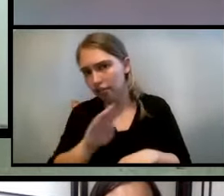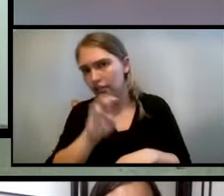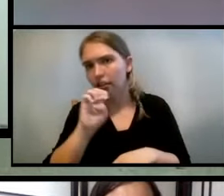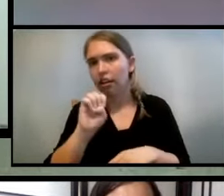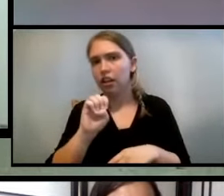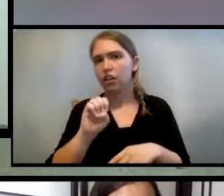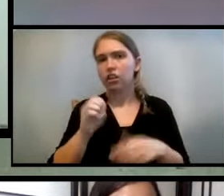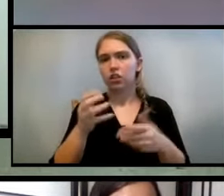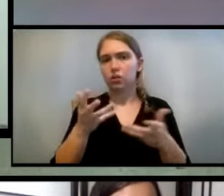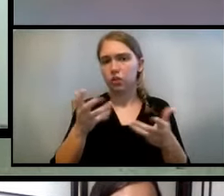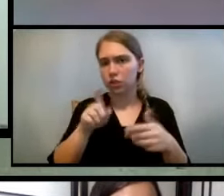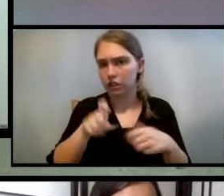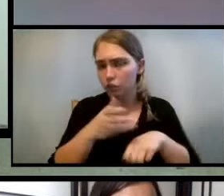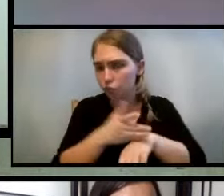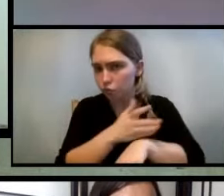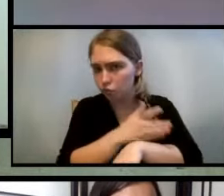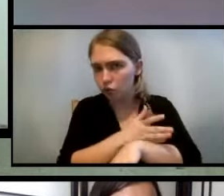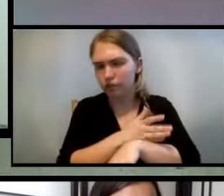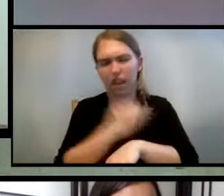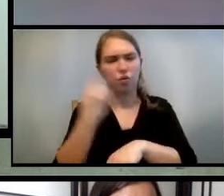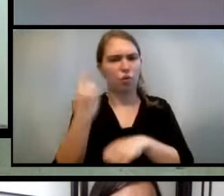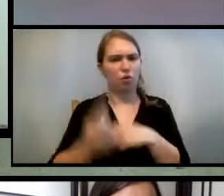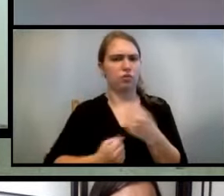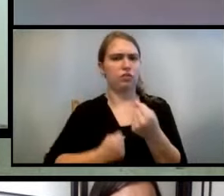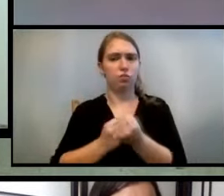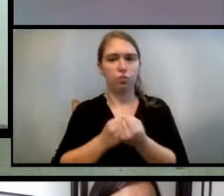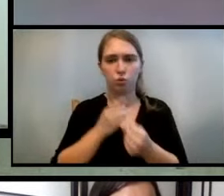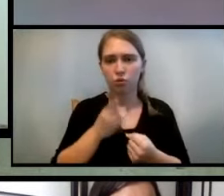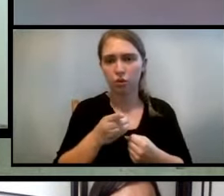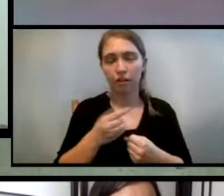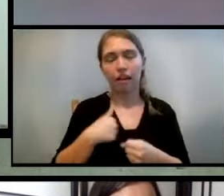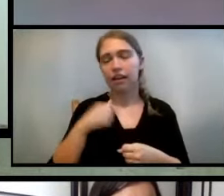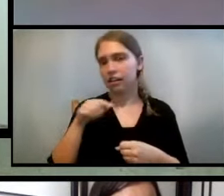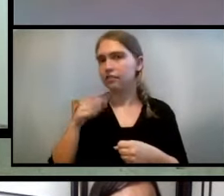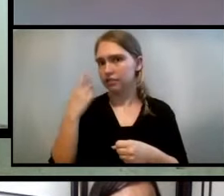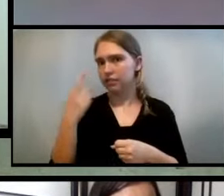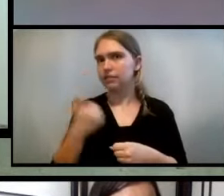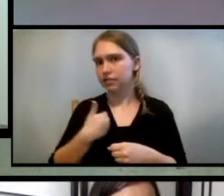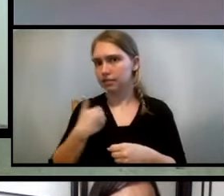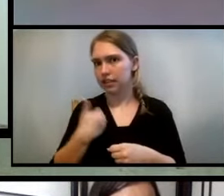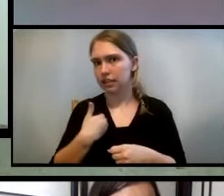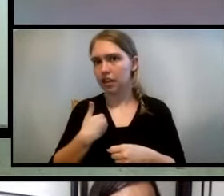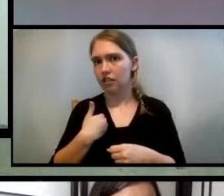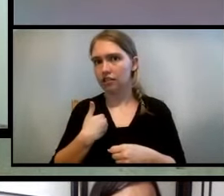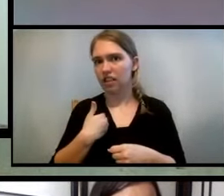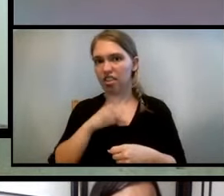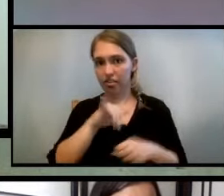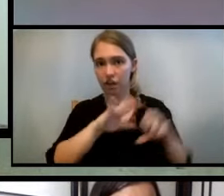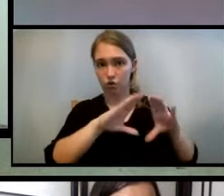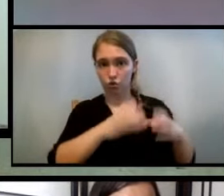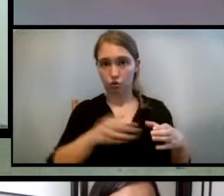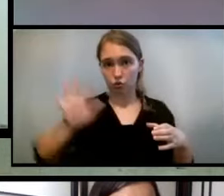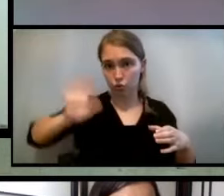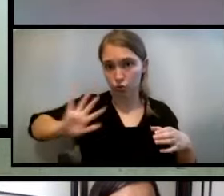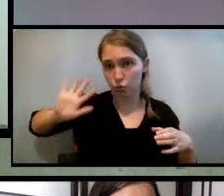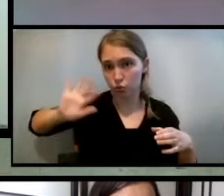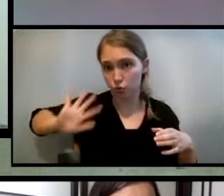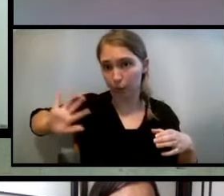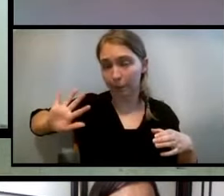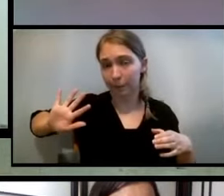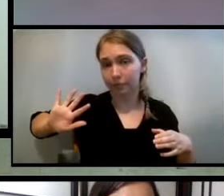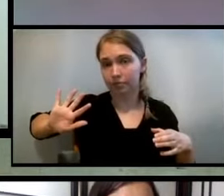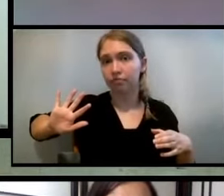that have your back. And that's one of the things I discovered. Some of the people that I started writing with at the Abuja Writers